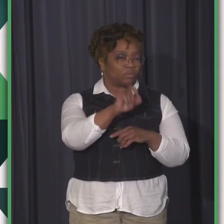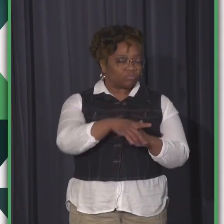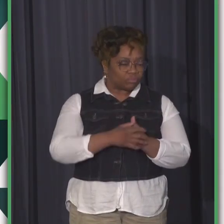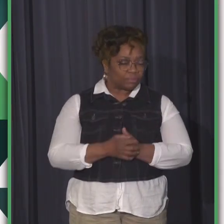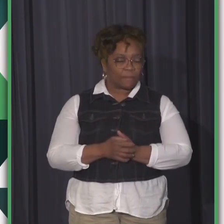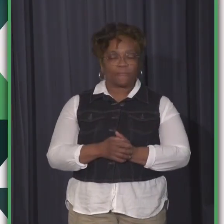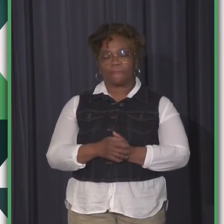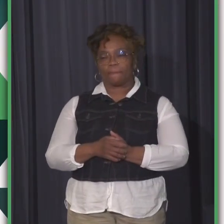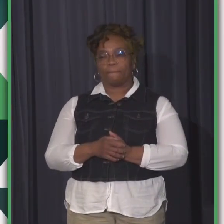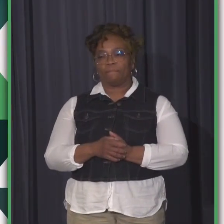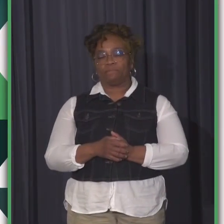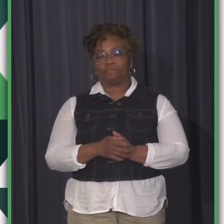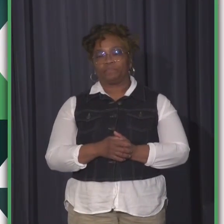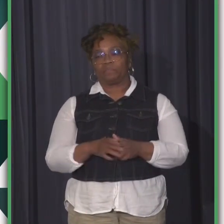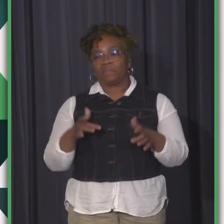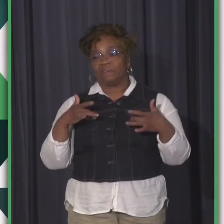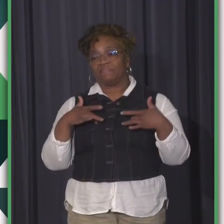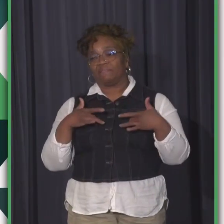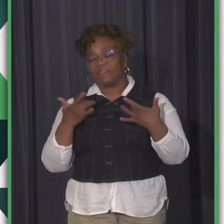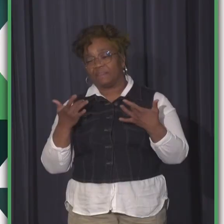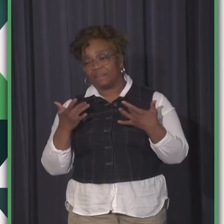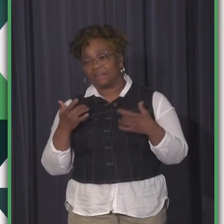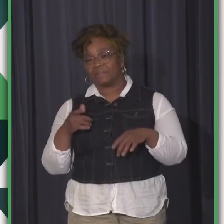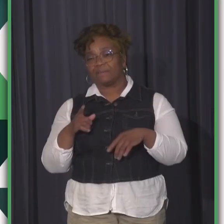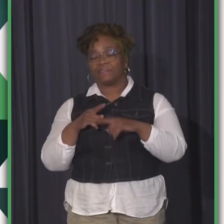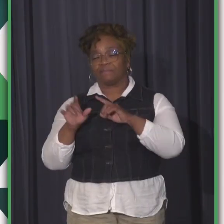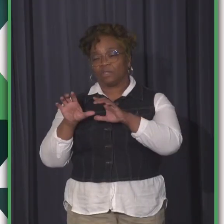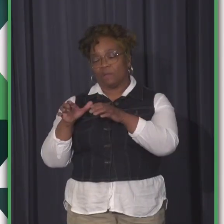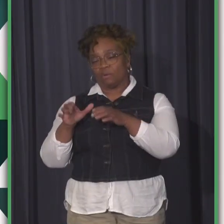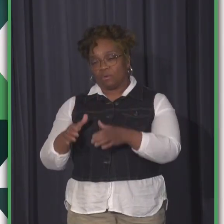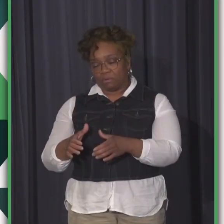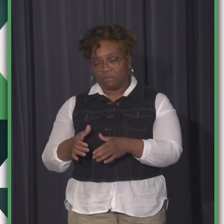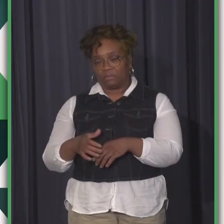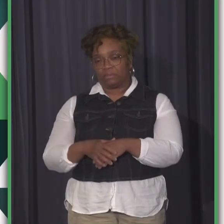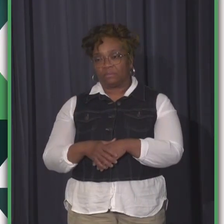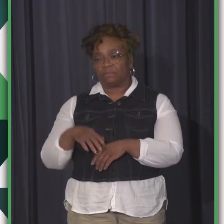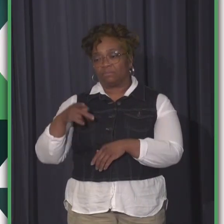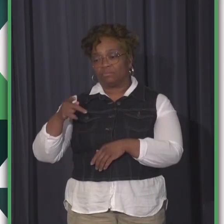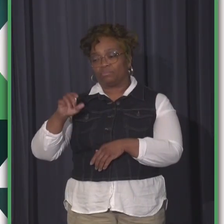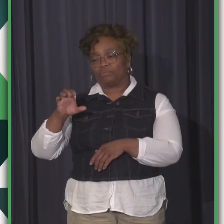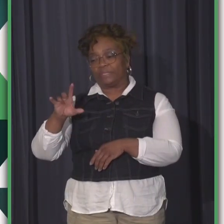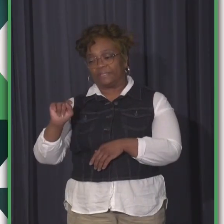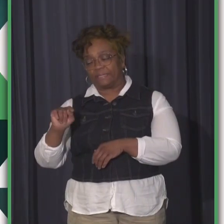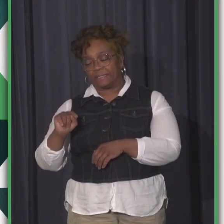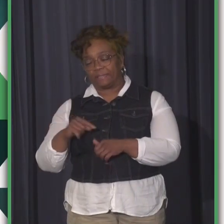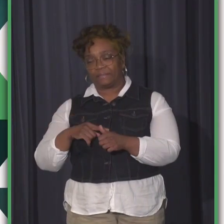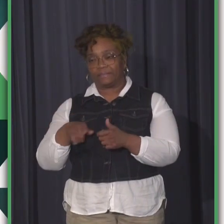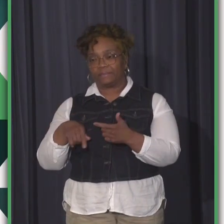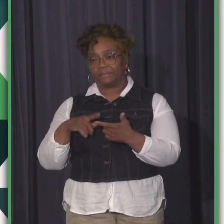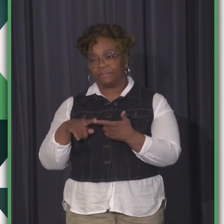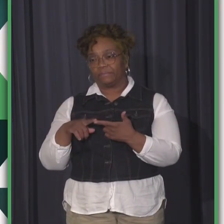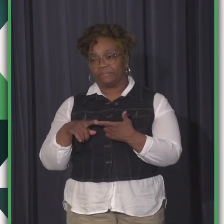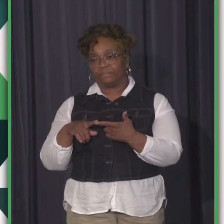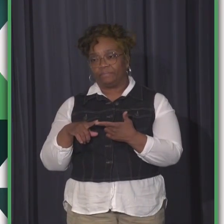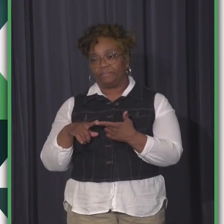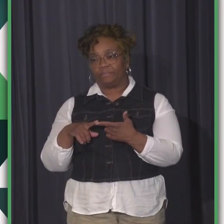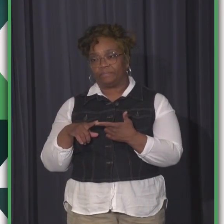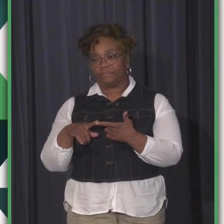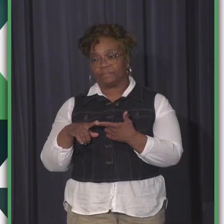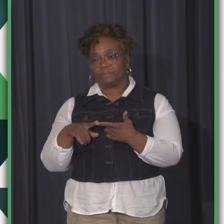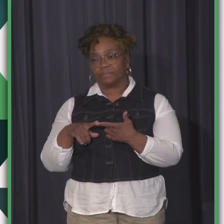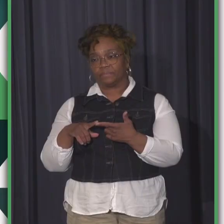we go by the events. We have different categories: precincts, We do,